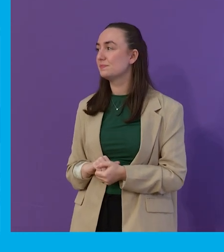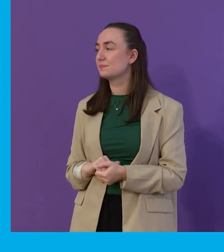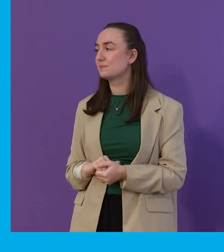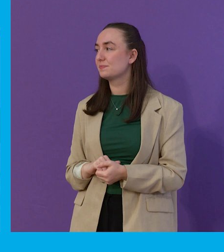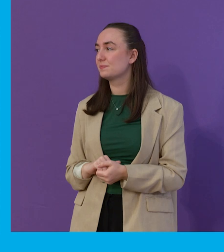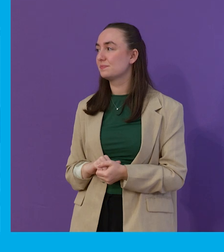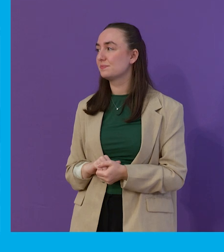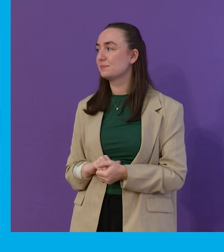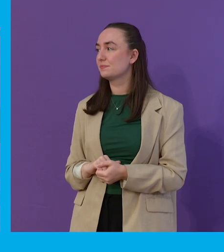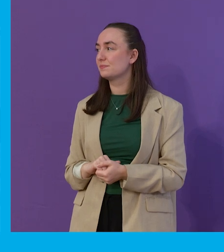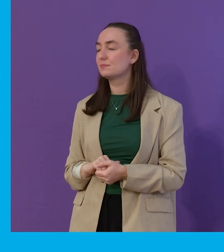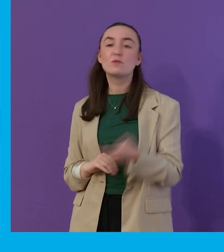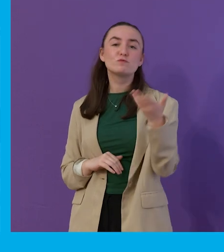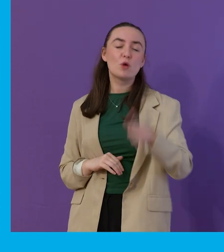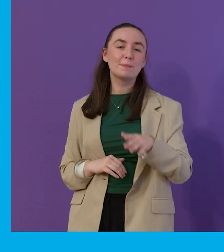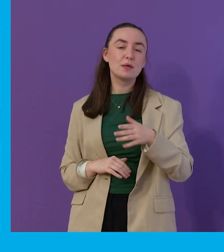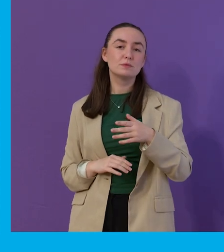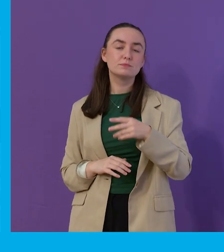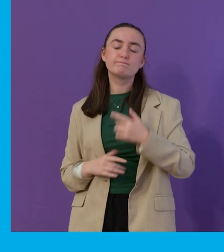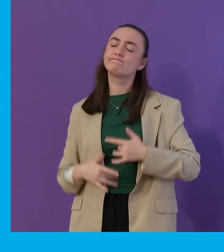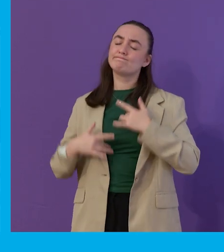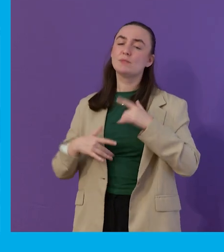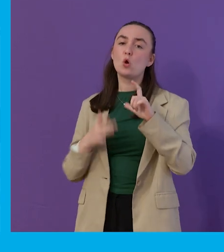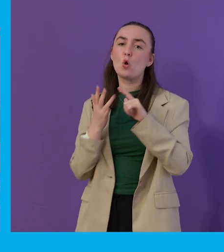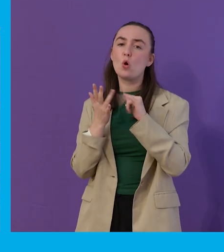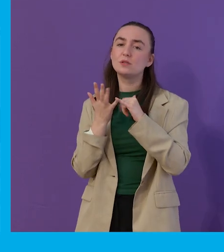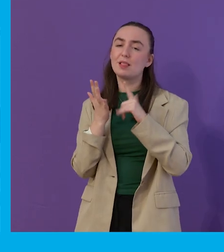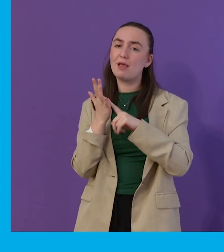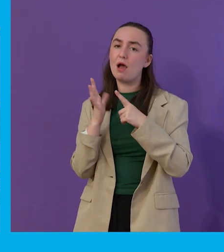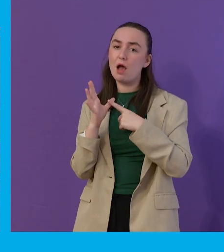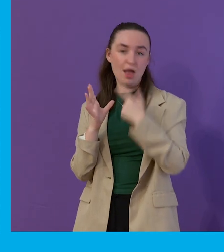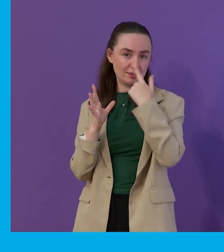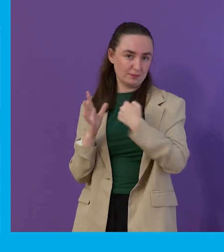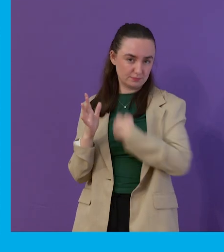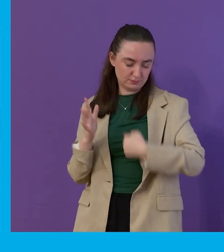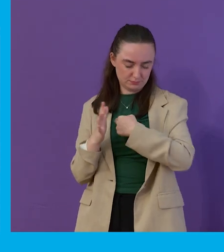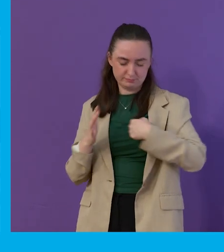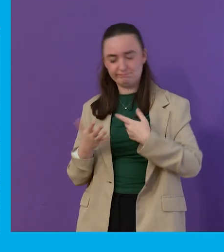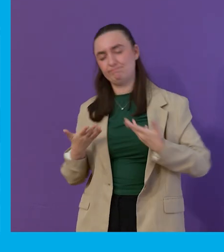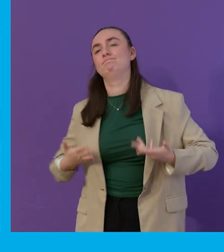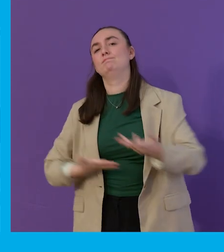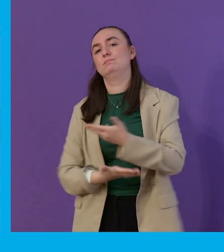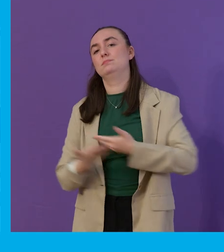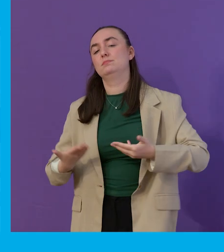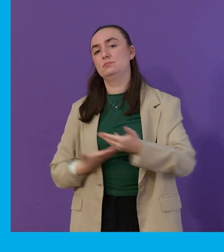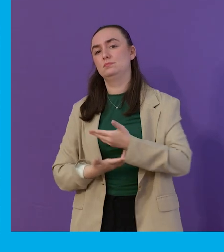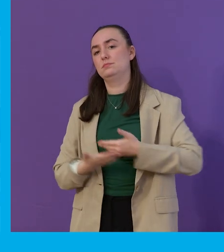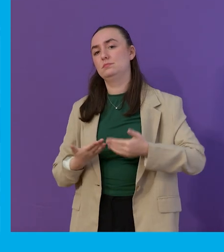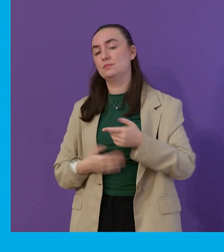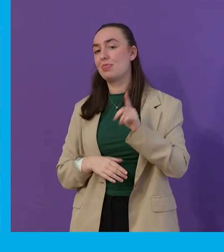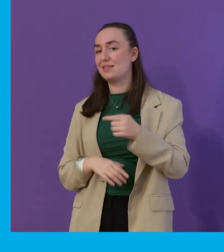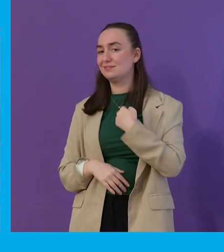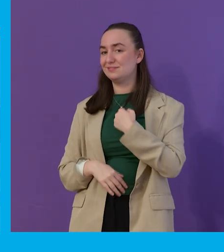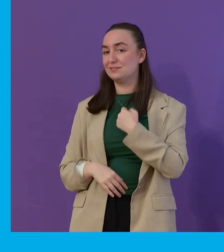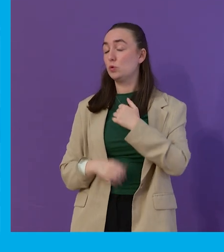think from Costless' perspective, I mean, we're very happy to have a kind of honest discussion as long as there's honest commitment behind